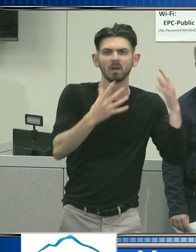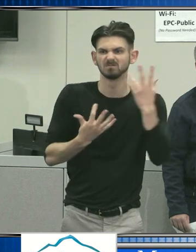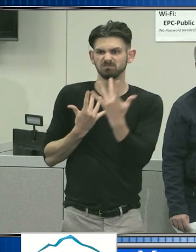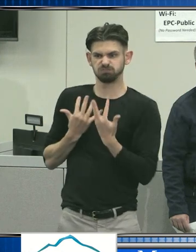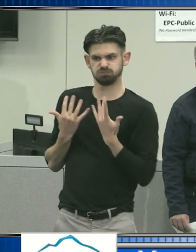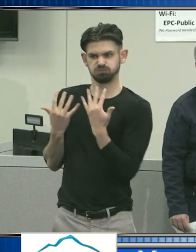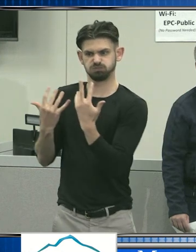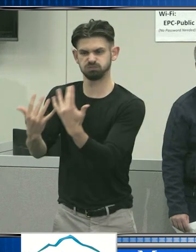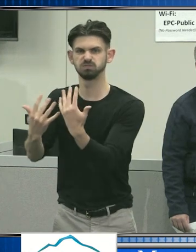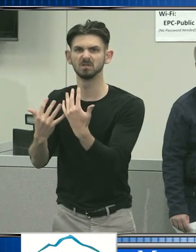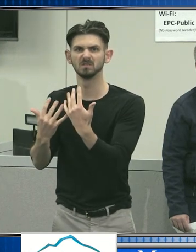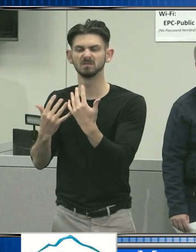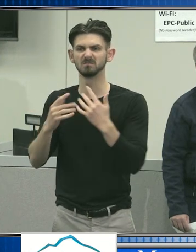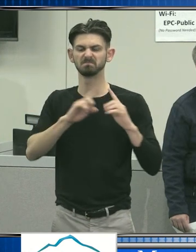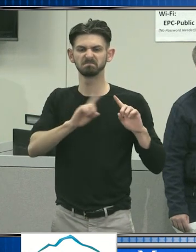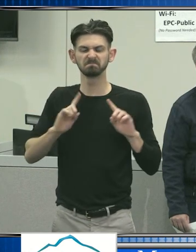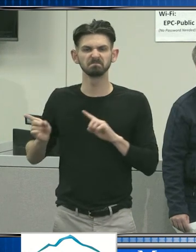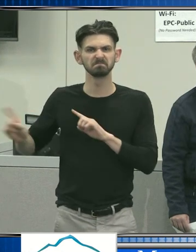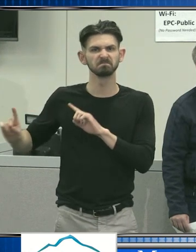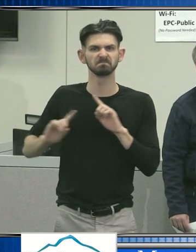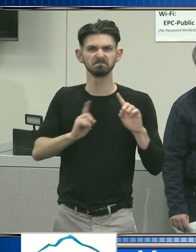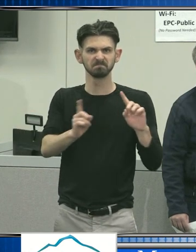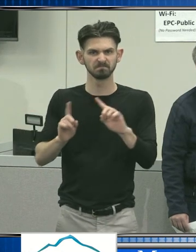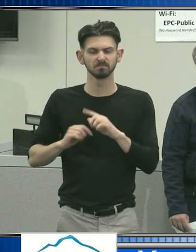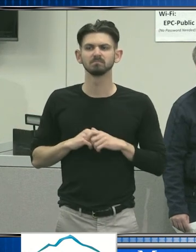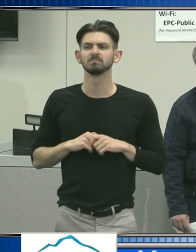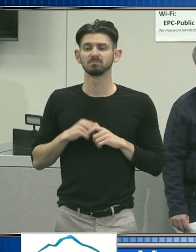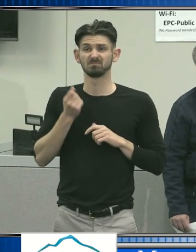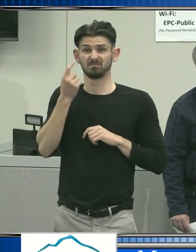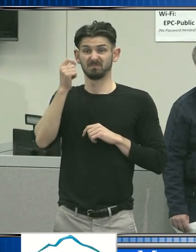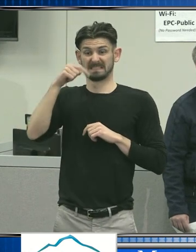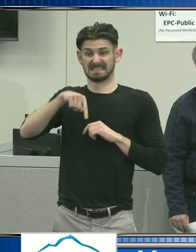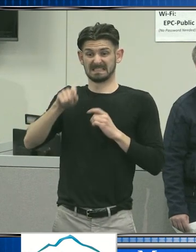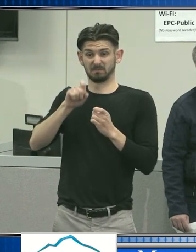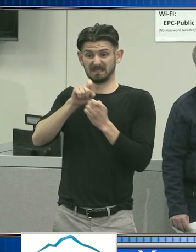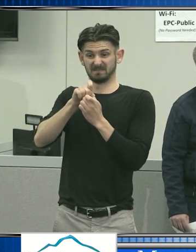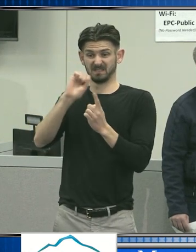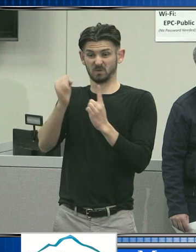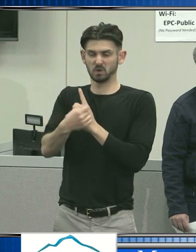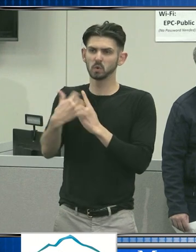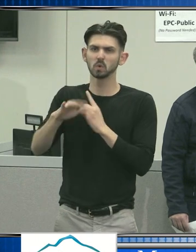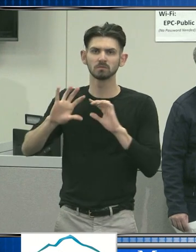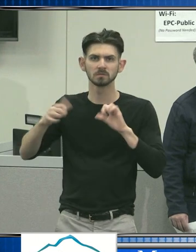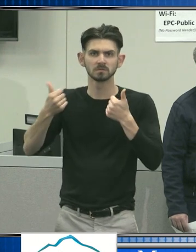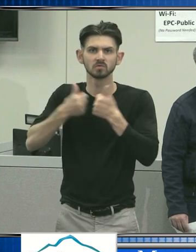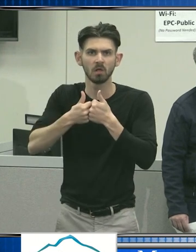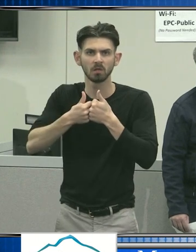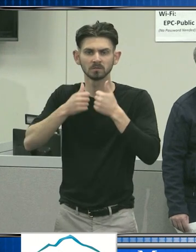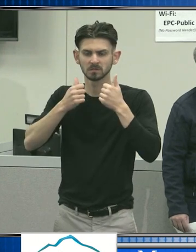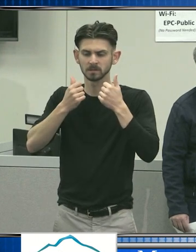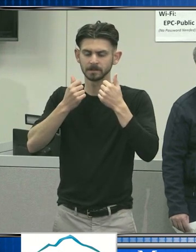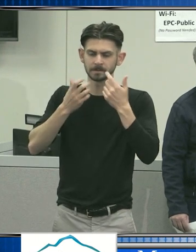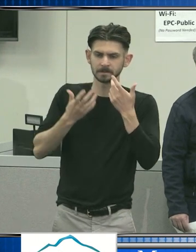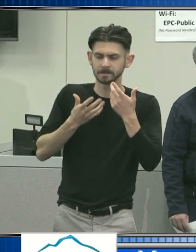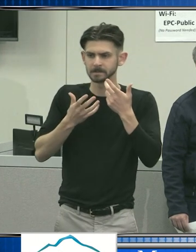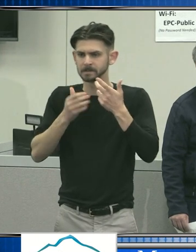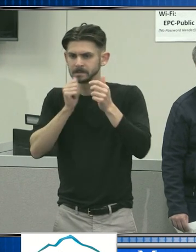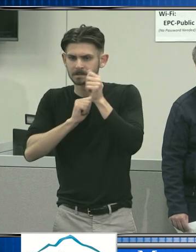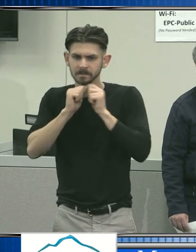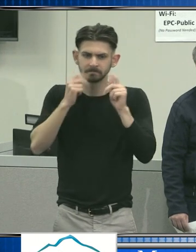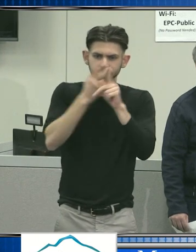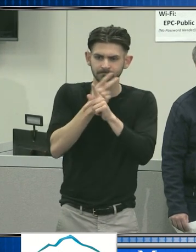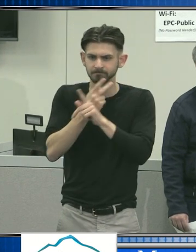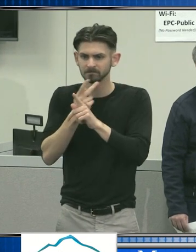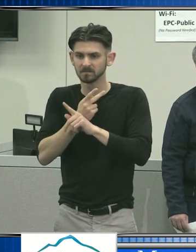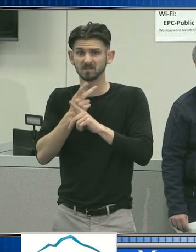This is a unique and very, very challenging test. We don't know how severe the economic damage is